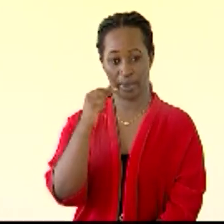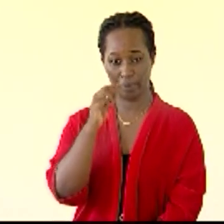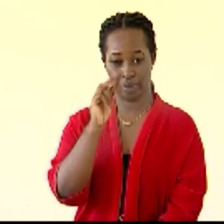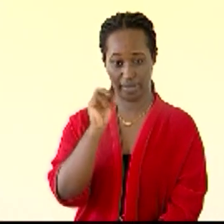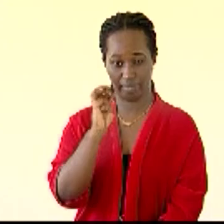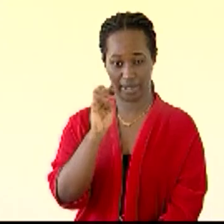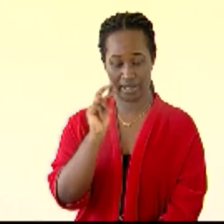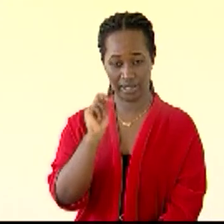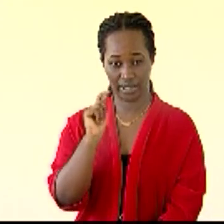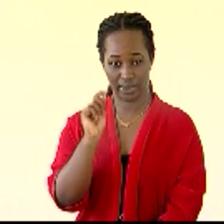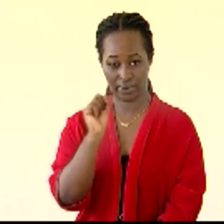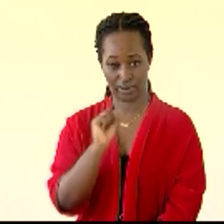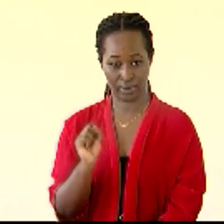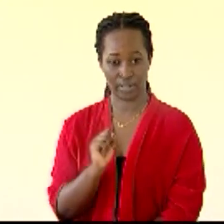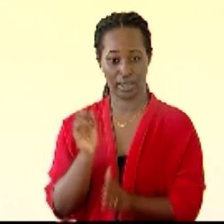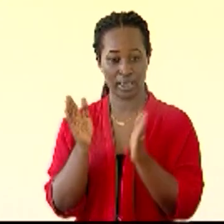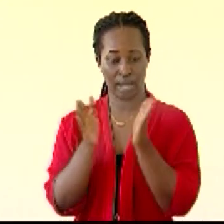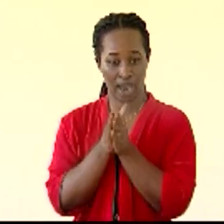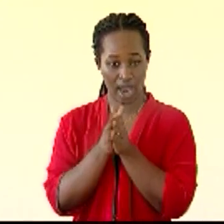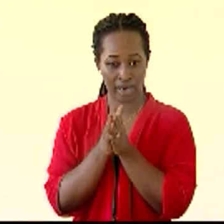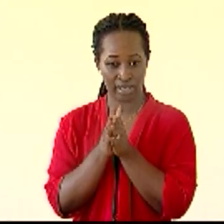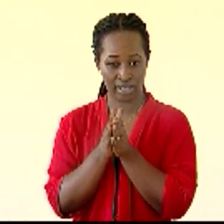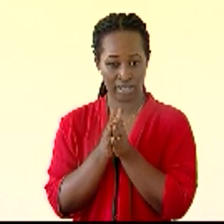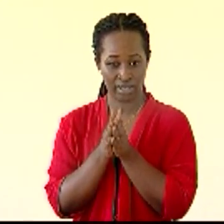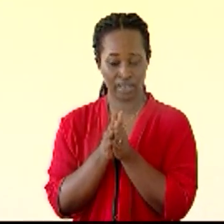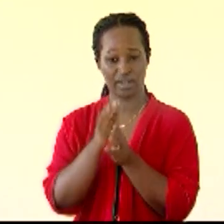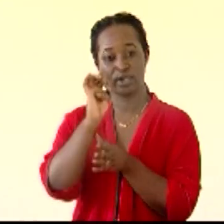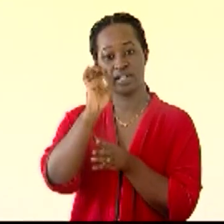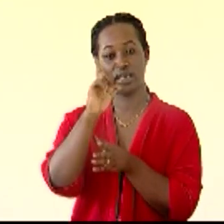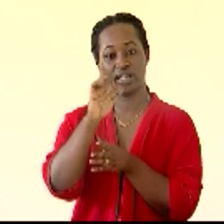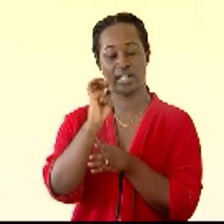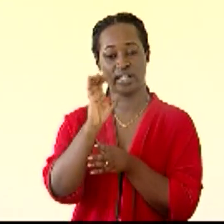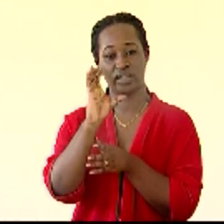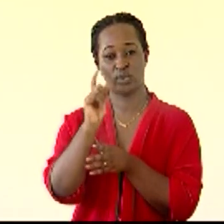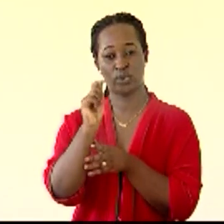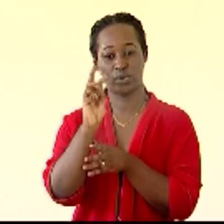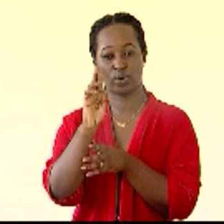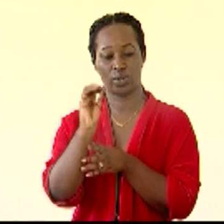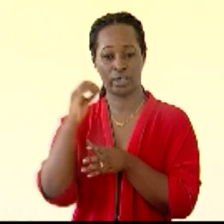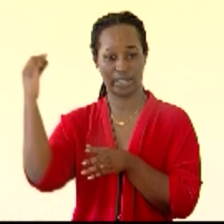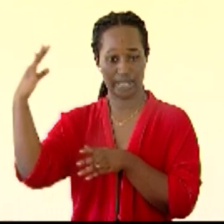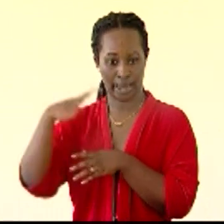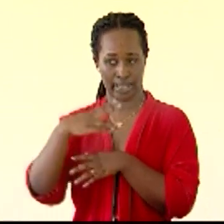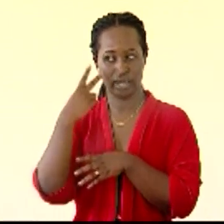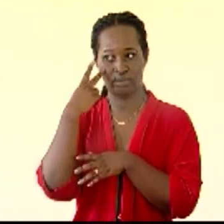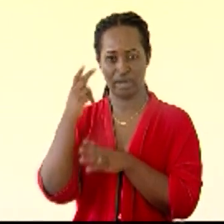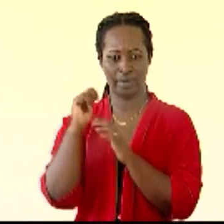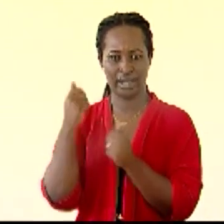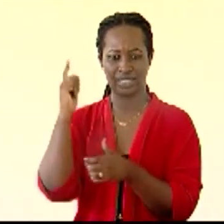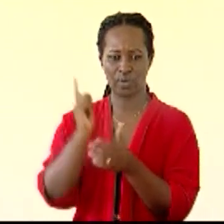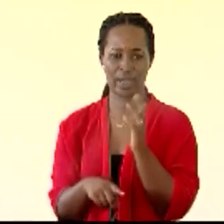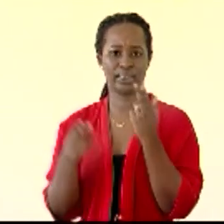photosystems, and the electron carriers. Check exactly what is